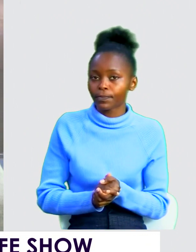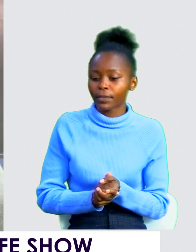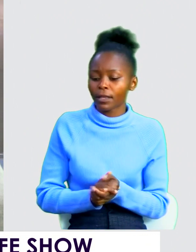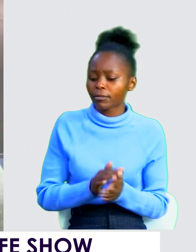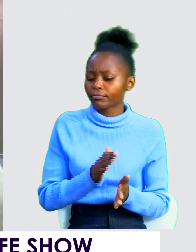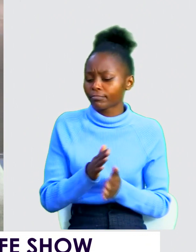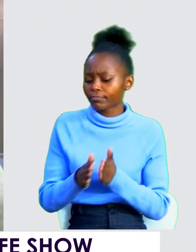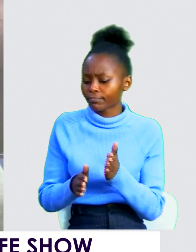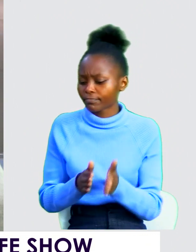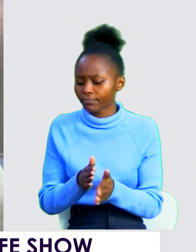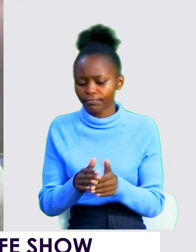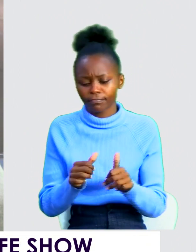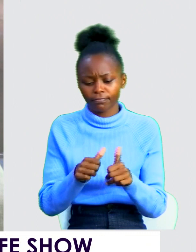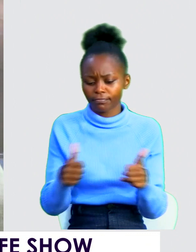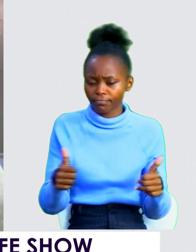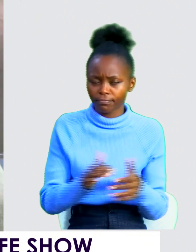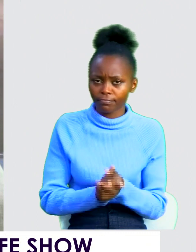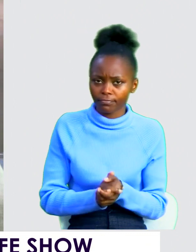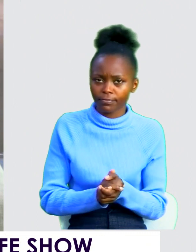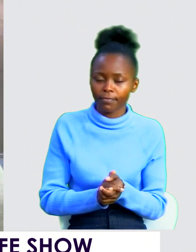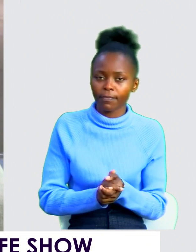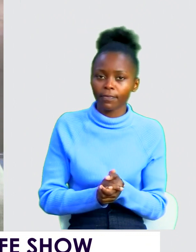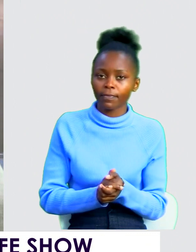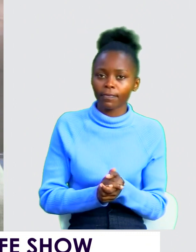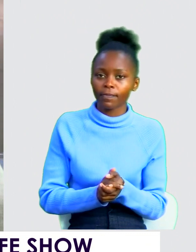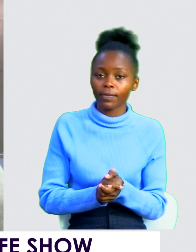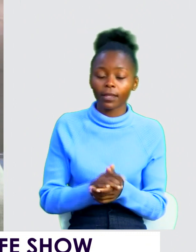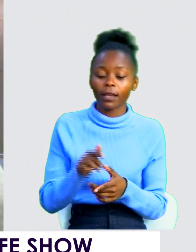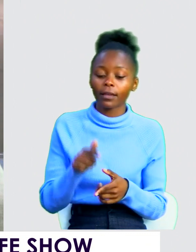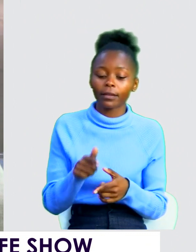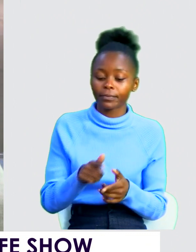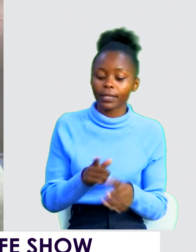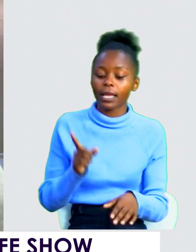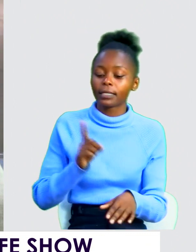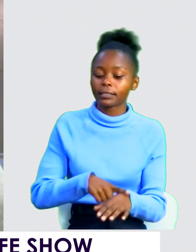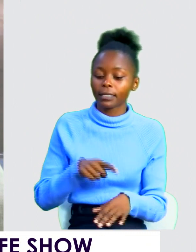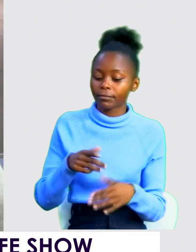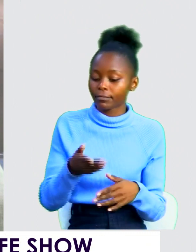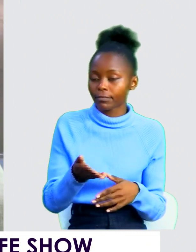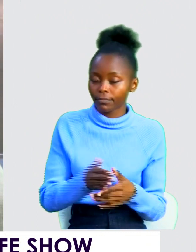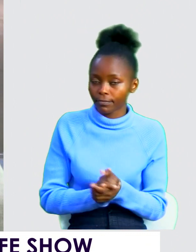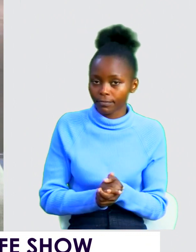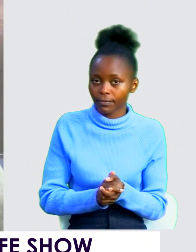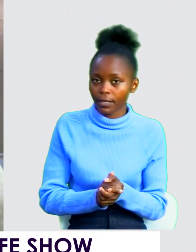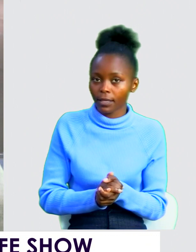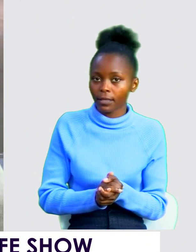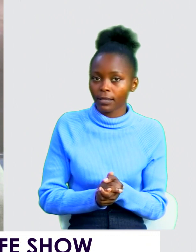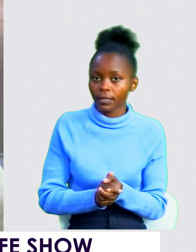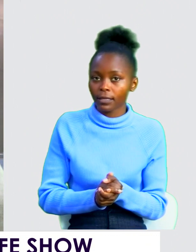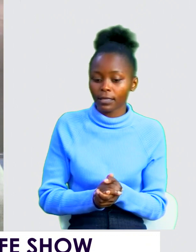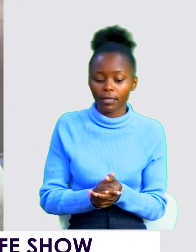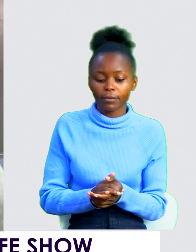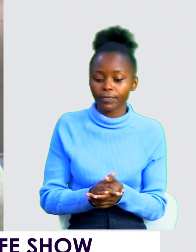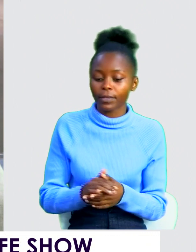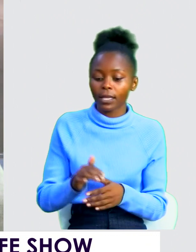plan. And here the time presented itself. They took the boat from the